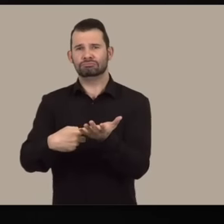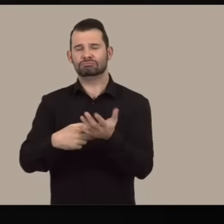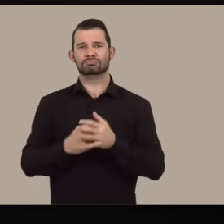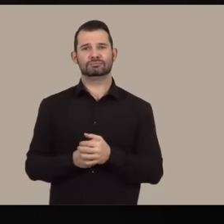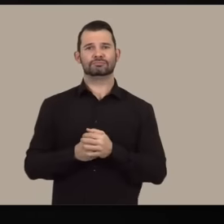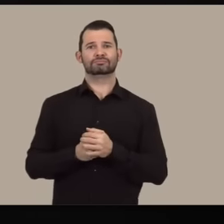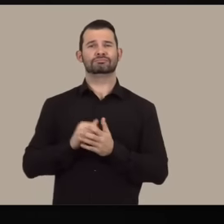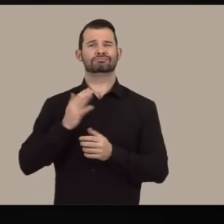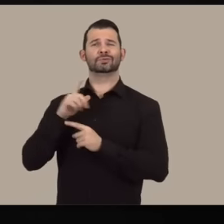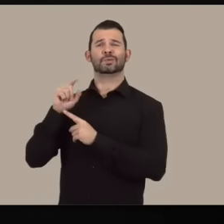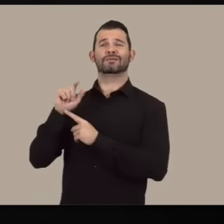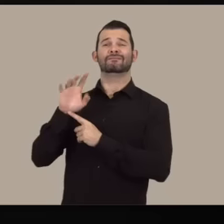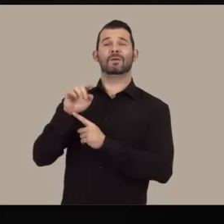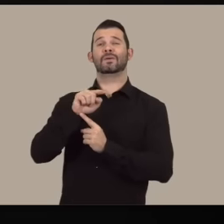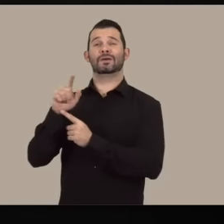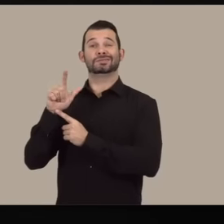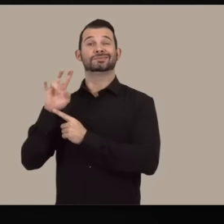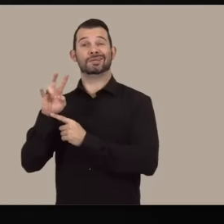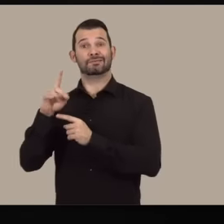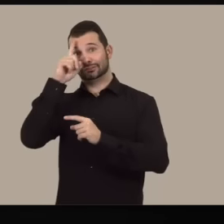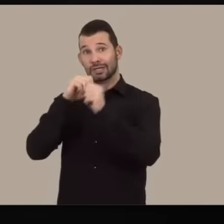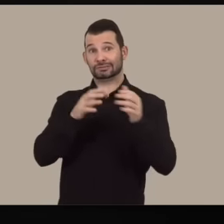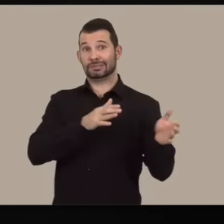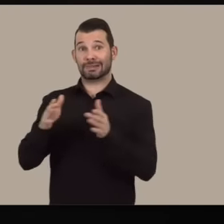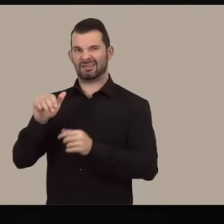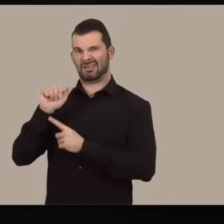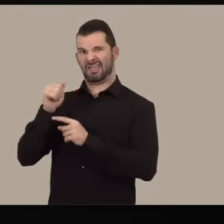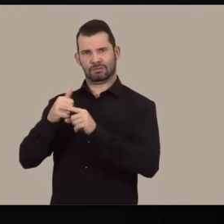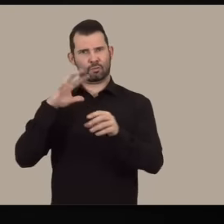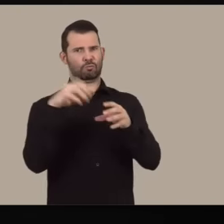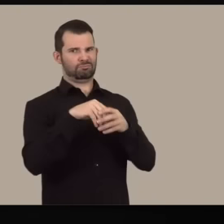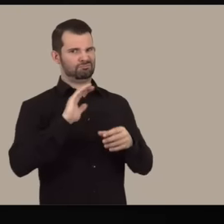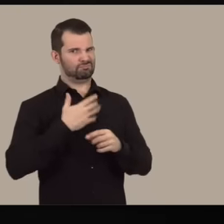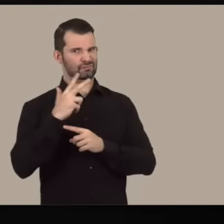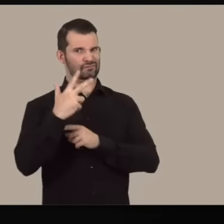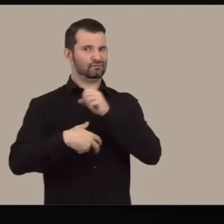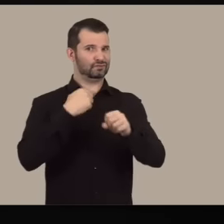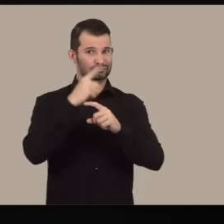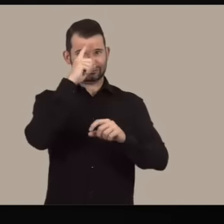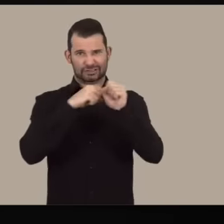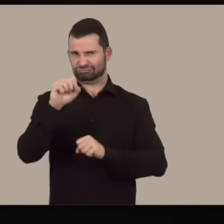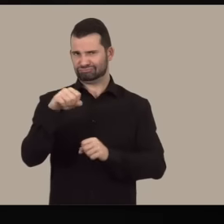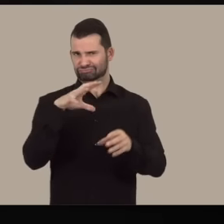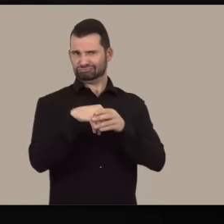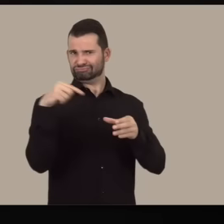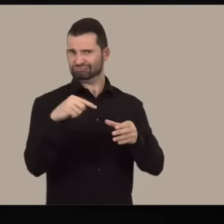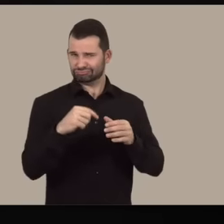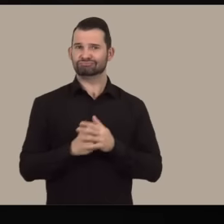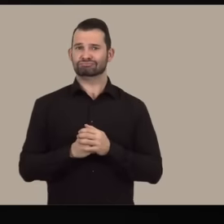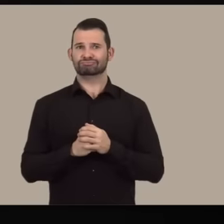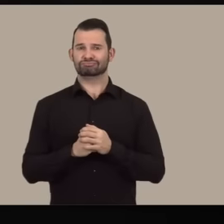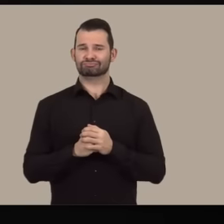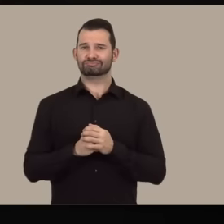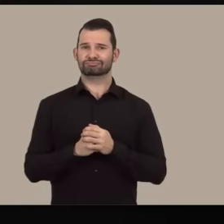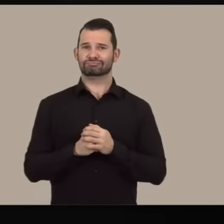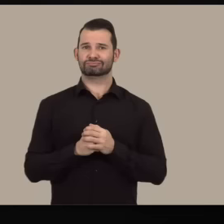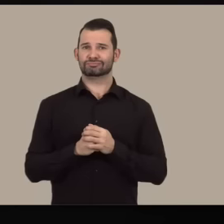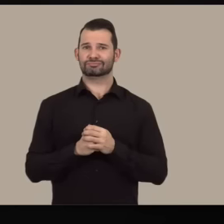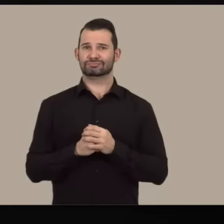part of the conversation. In our 24-27 strategic plan, AI is incorporated in our